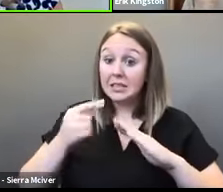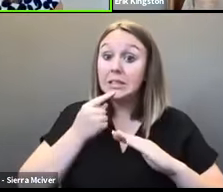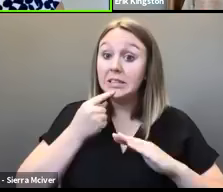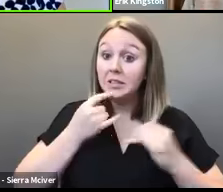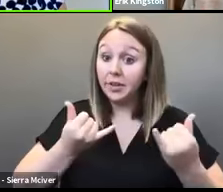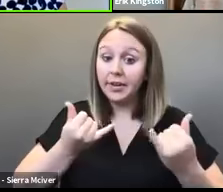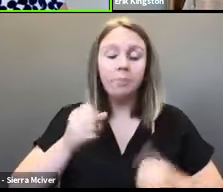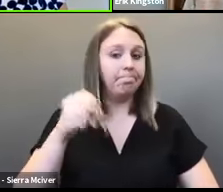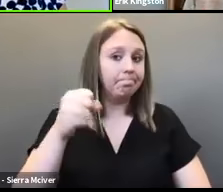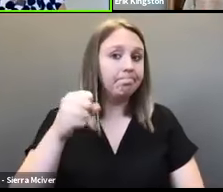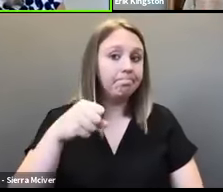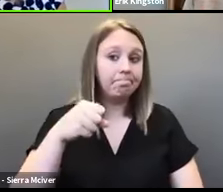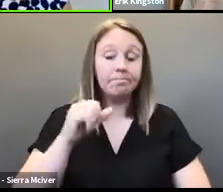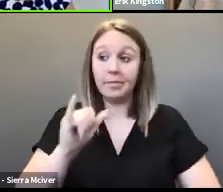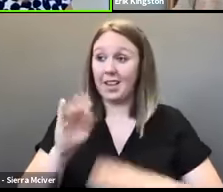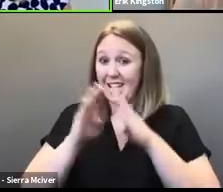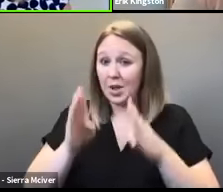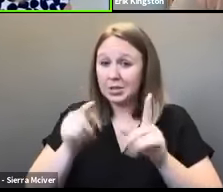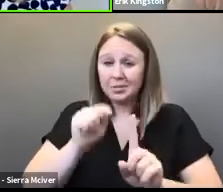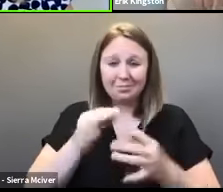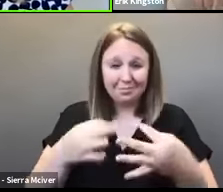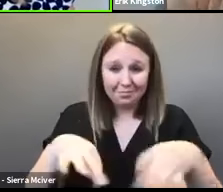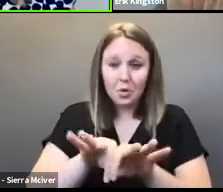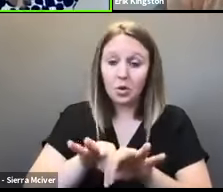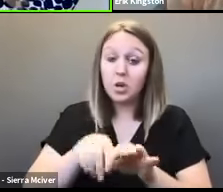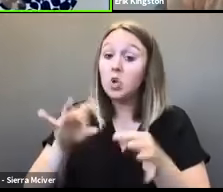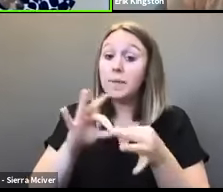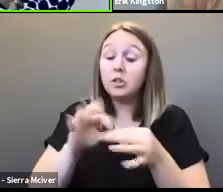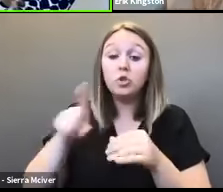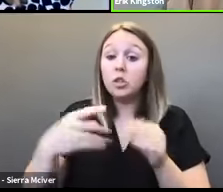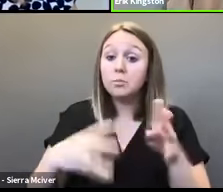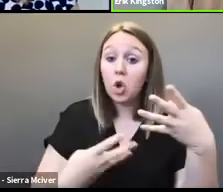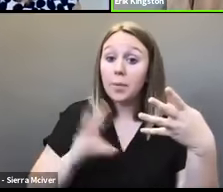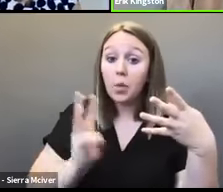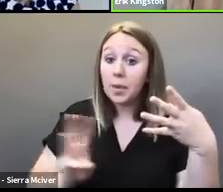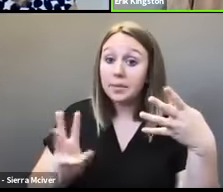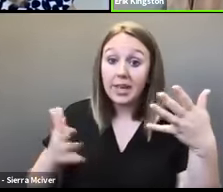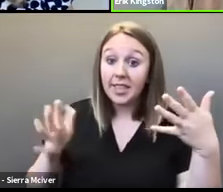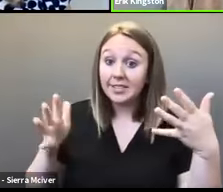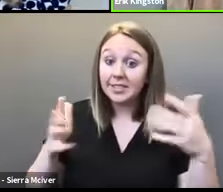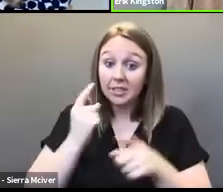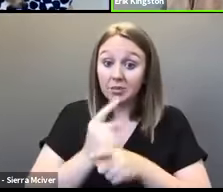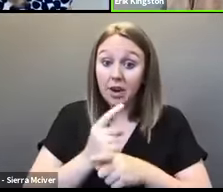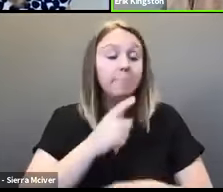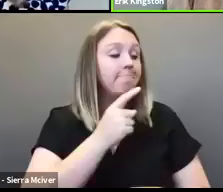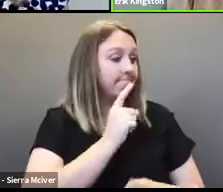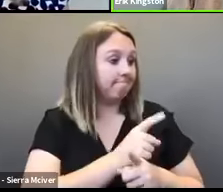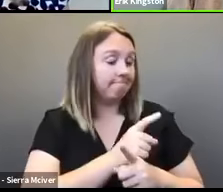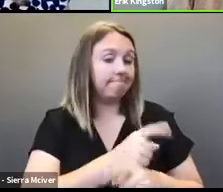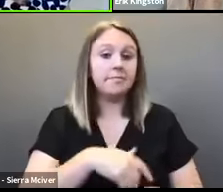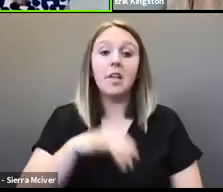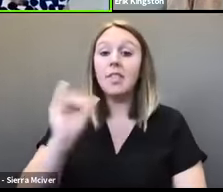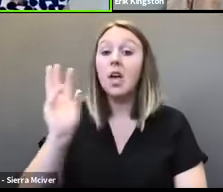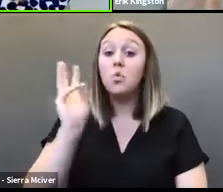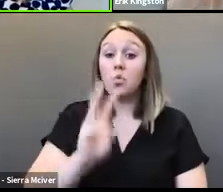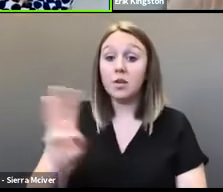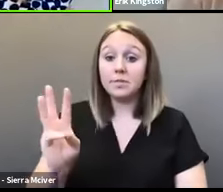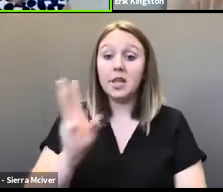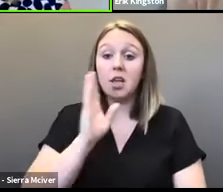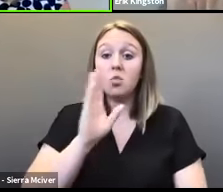So, um, and you mentioned, we just have to go to the website for that, right? For that application and application. So we'll pop that website